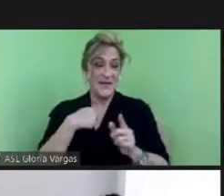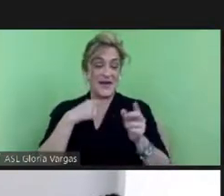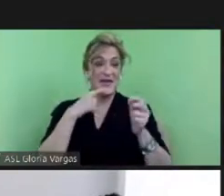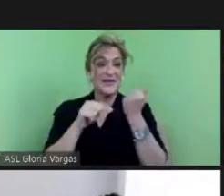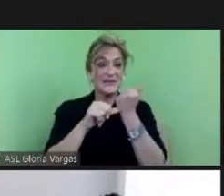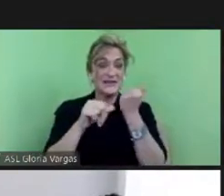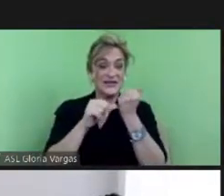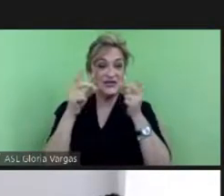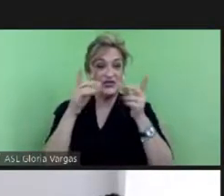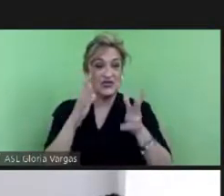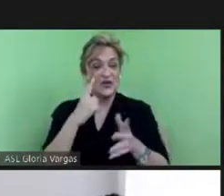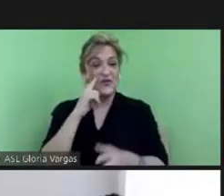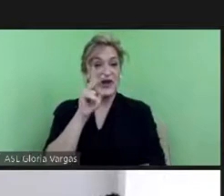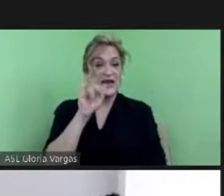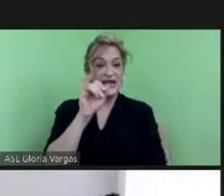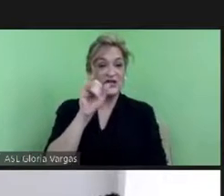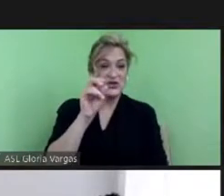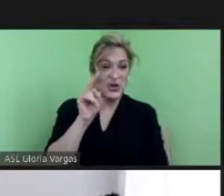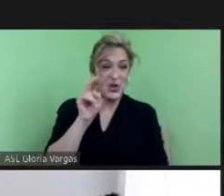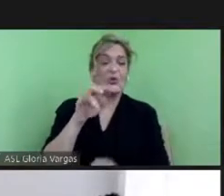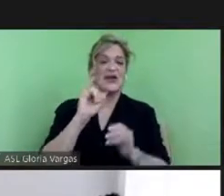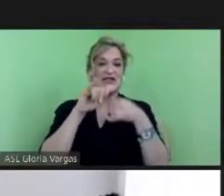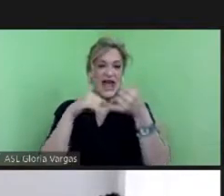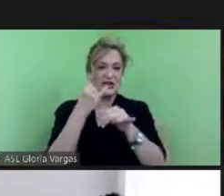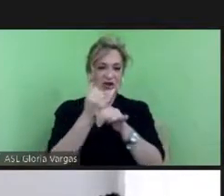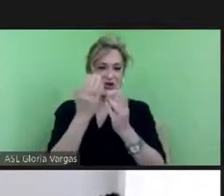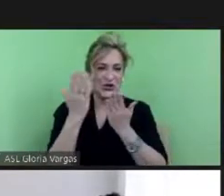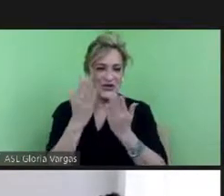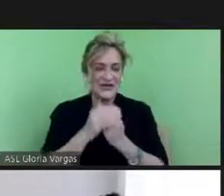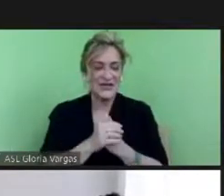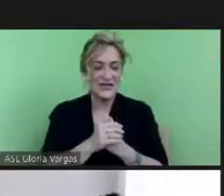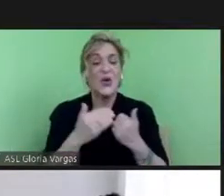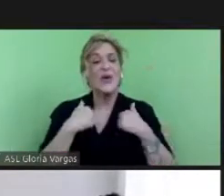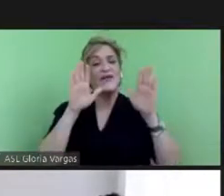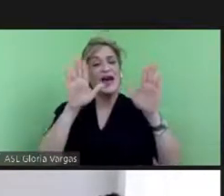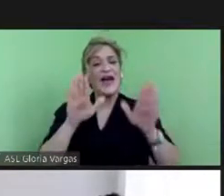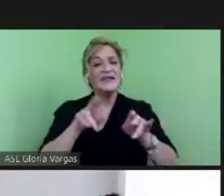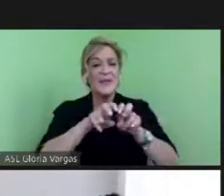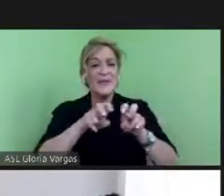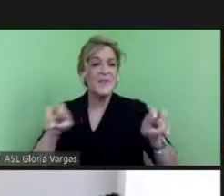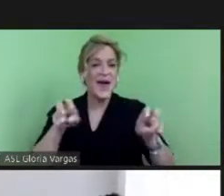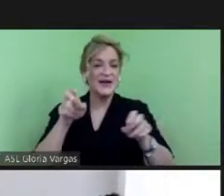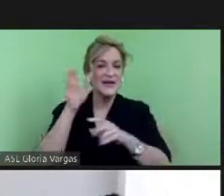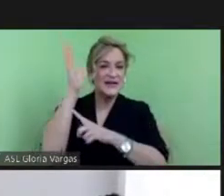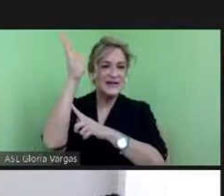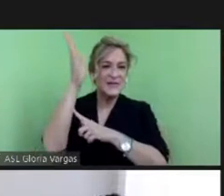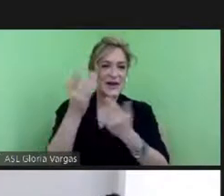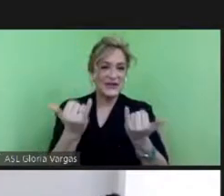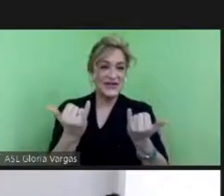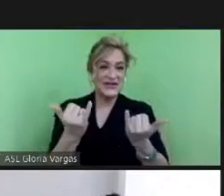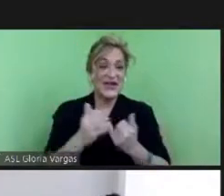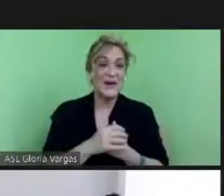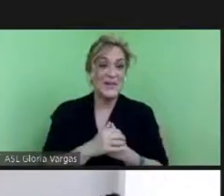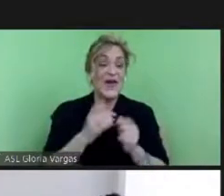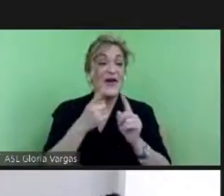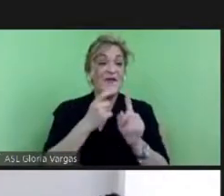Services International. We have an excellent panel of speakers with us today from three